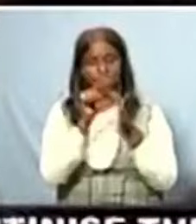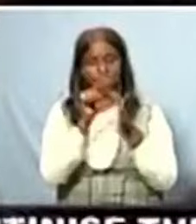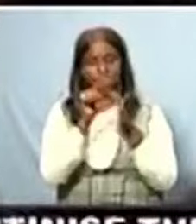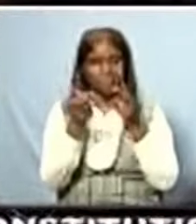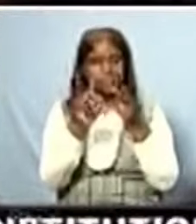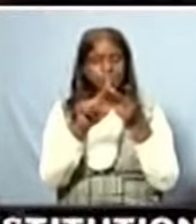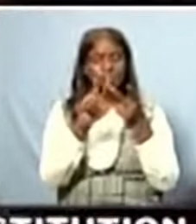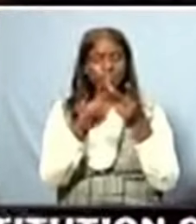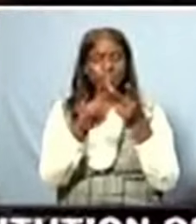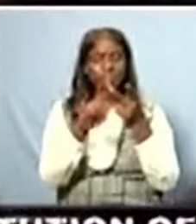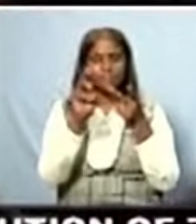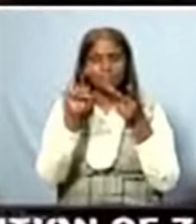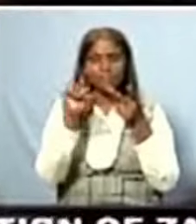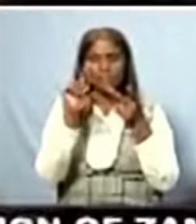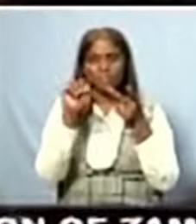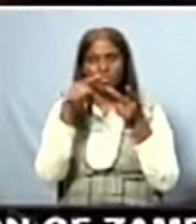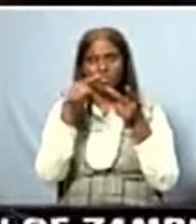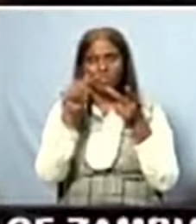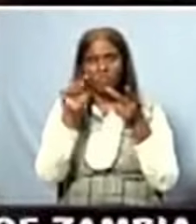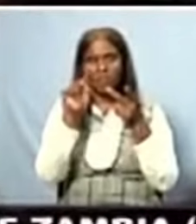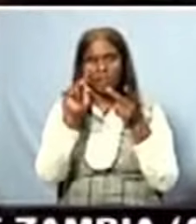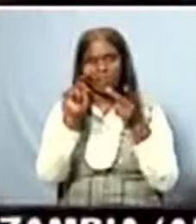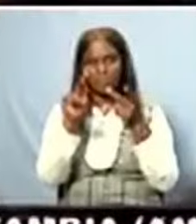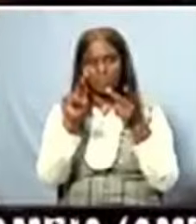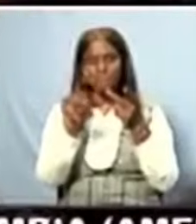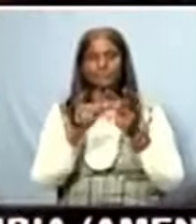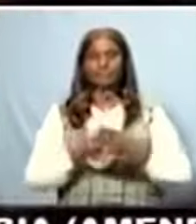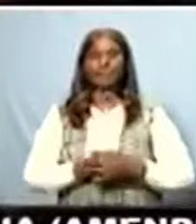Honorable Mungandu.